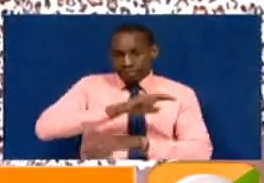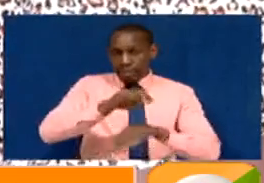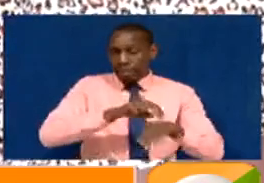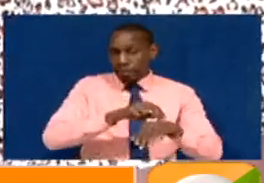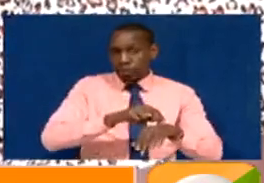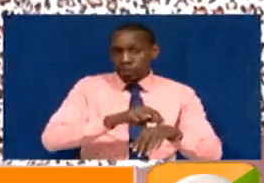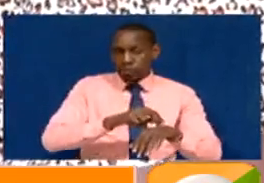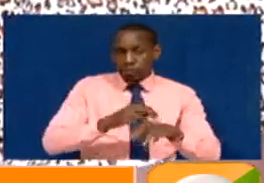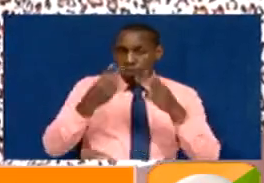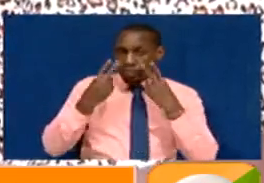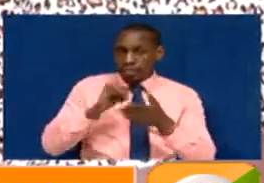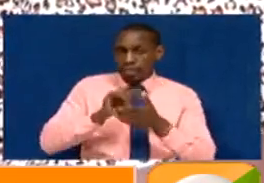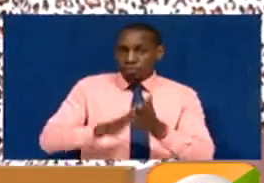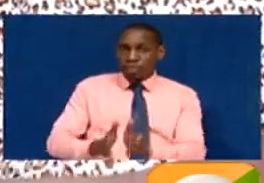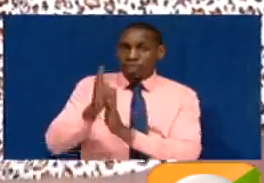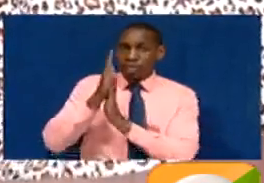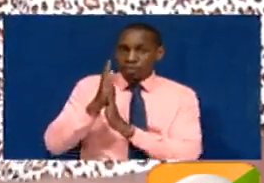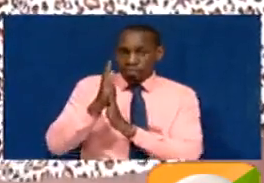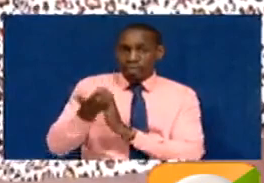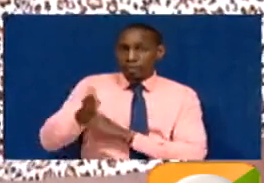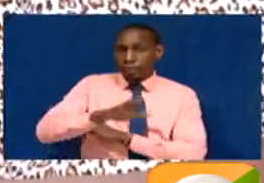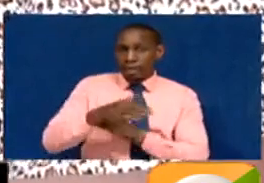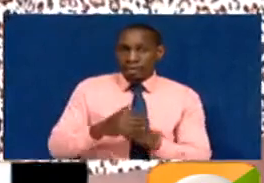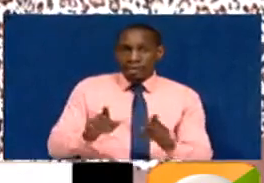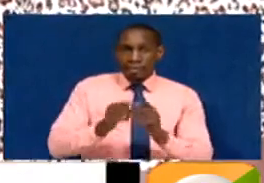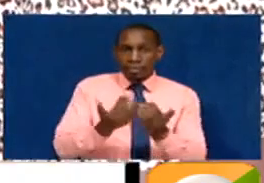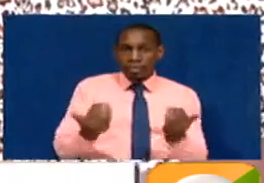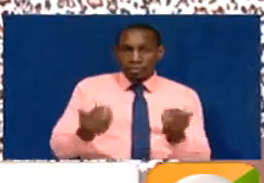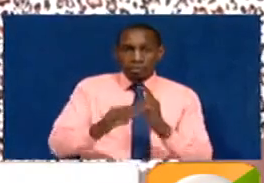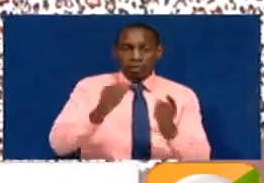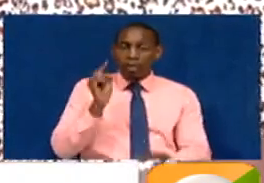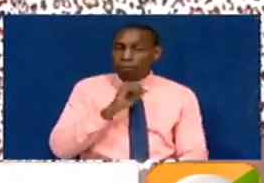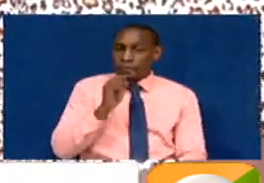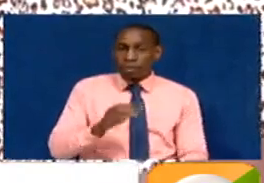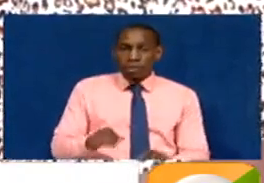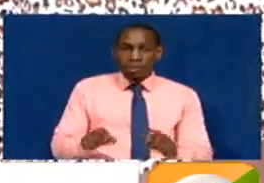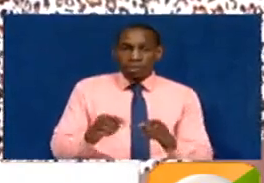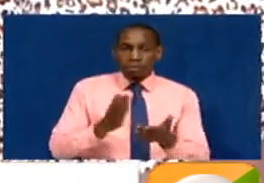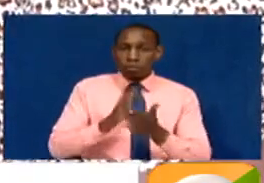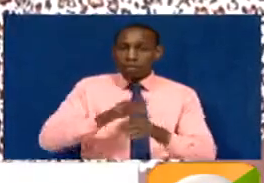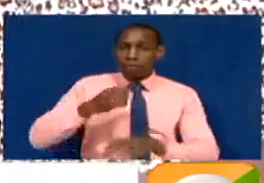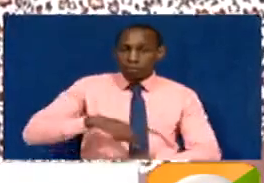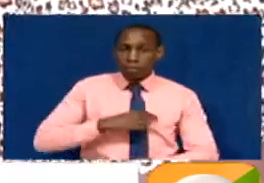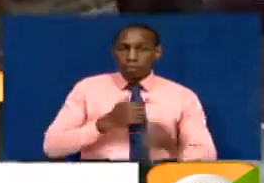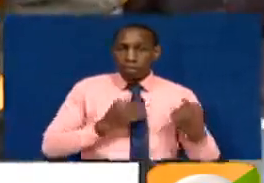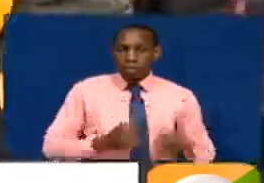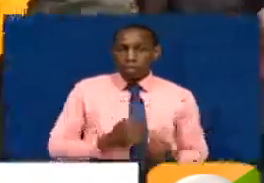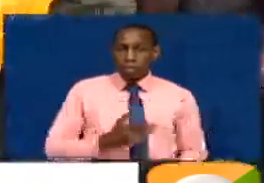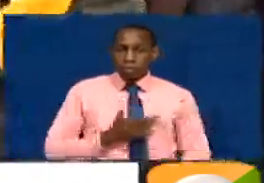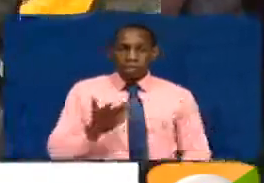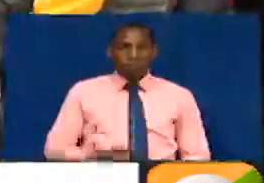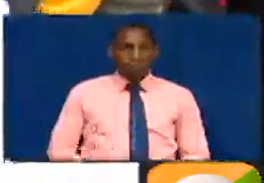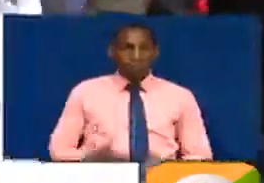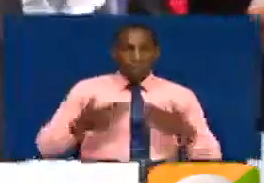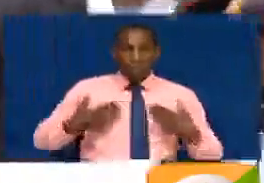tukufu, waone ya kwamba usalama hapa imepatikana. Watoto wetu kuwa kinyama, tunaona ni kitu ambacho inatuumiza sana moyoni mwetu.